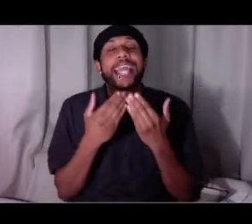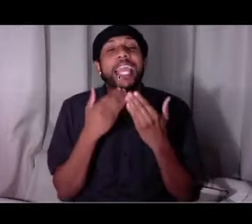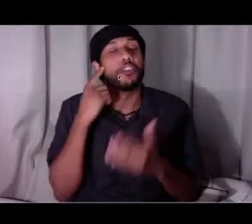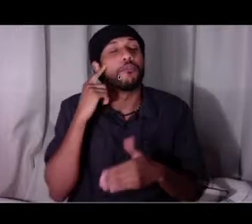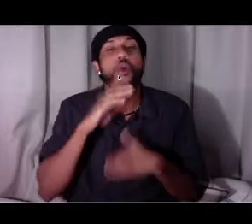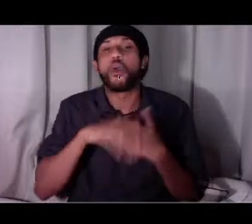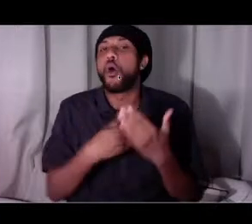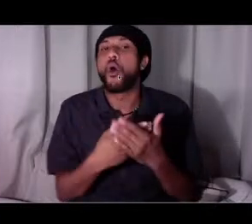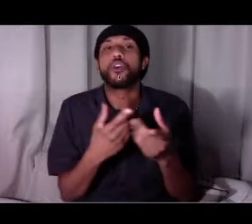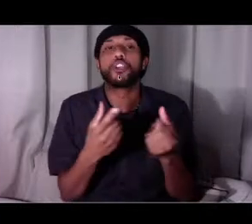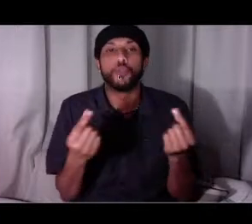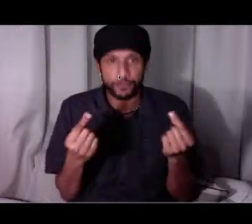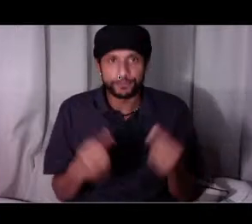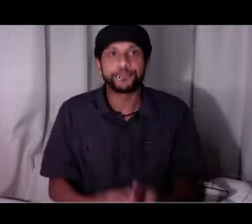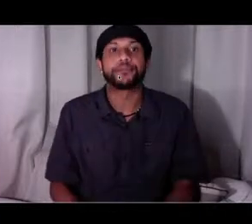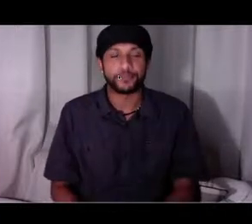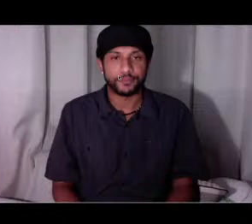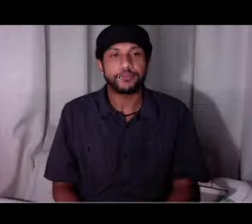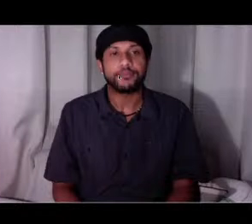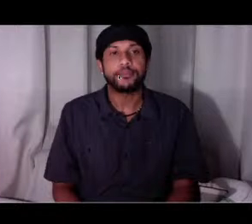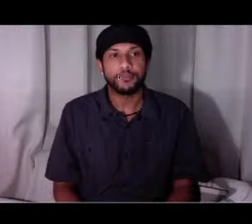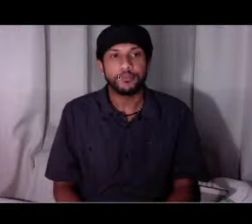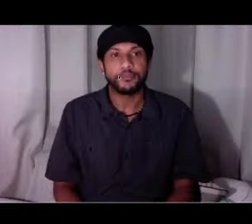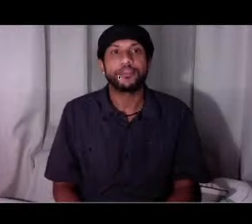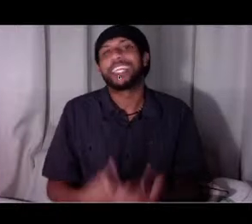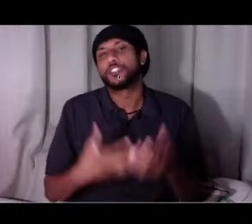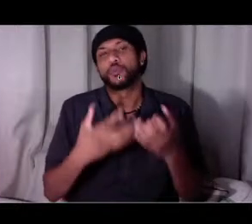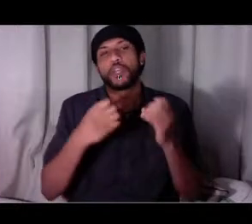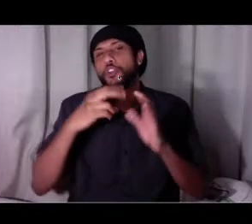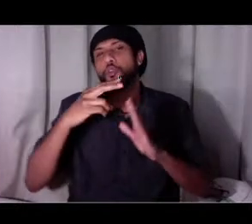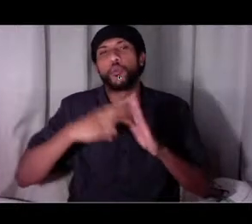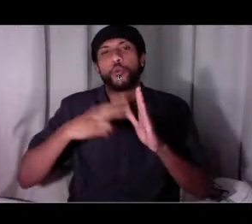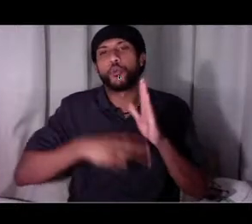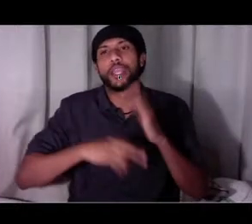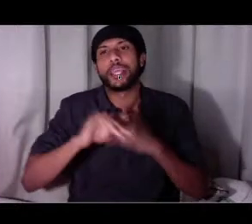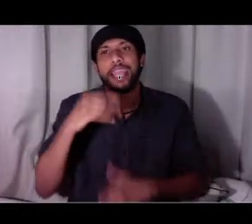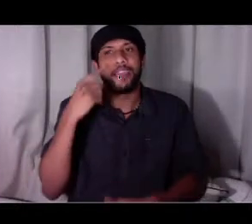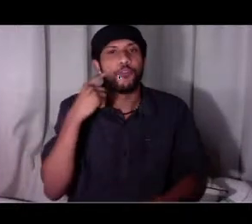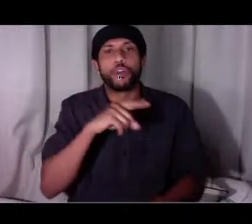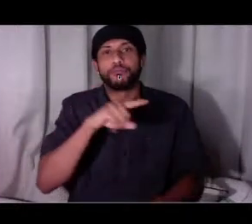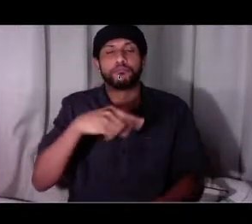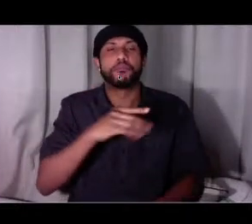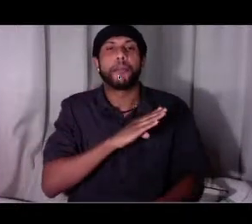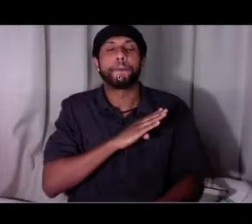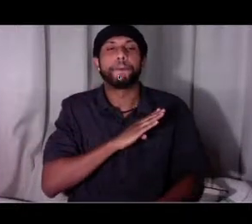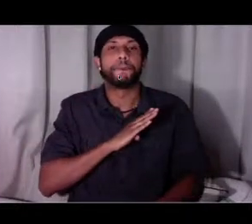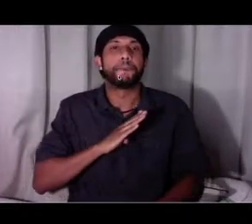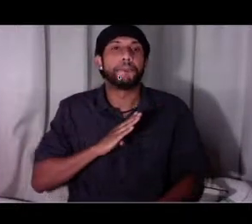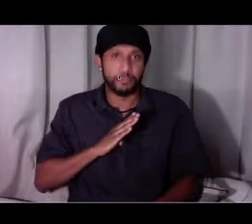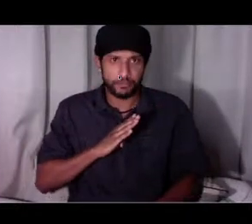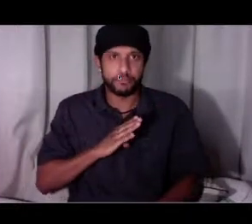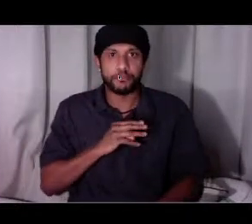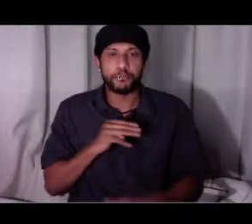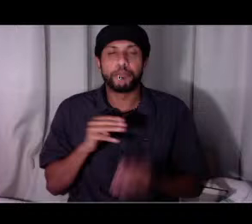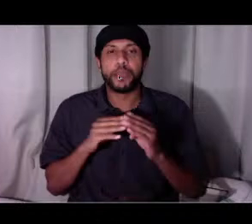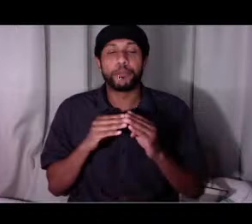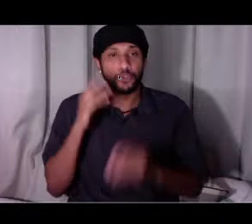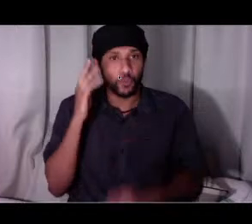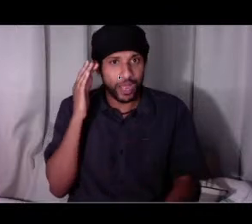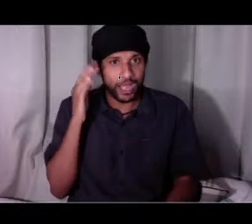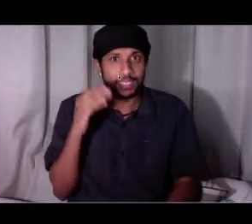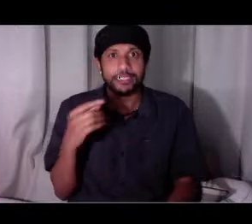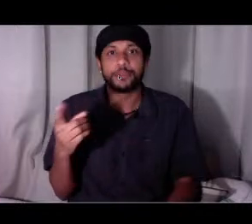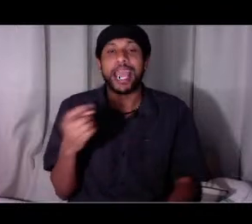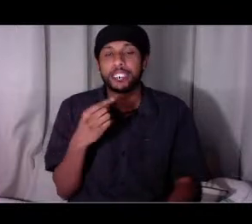all you do for us so I wanted to read that to my fellow board members because I was asked to